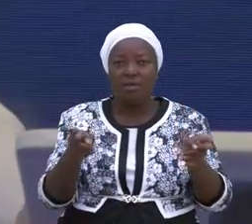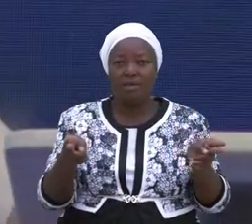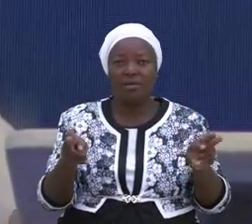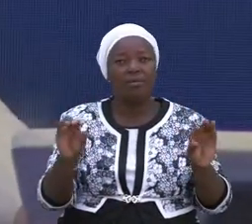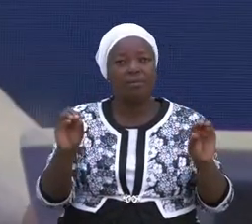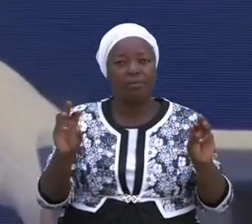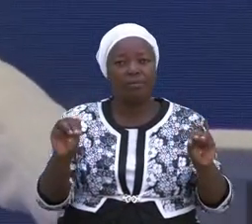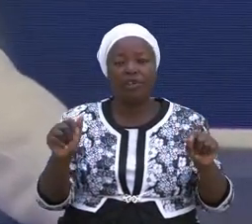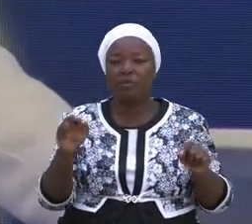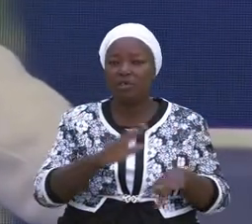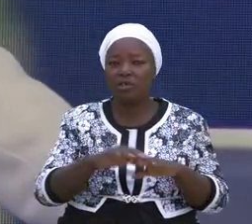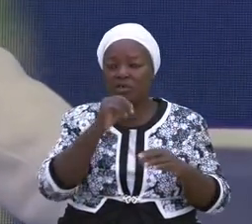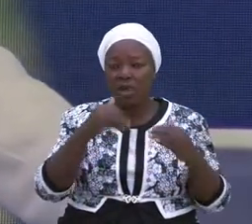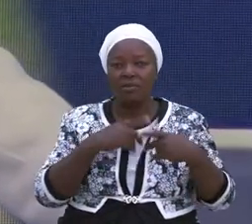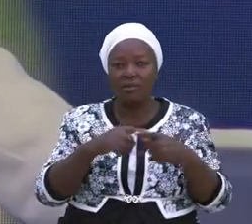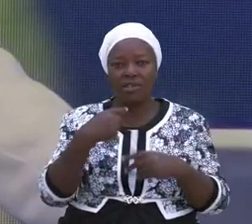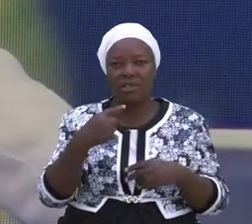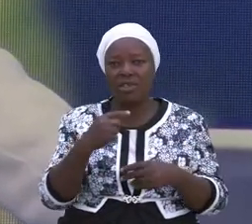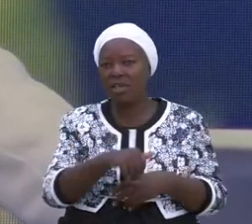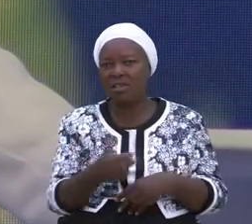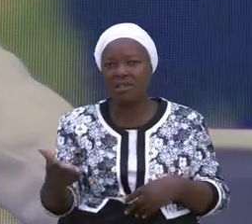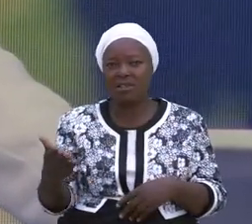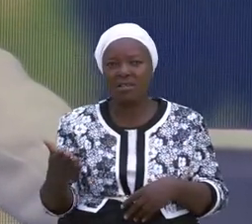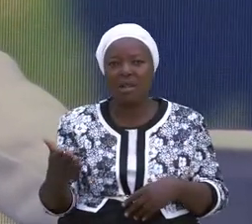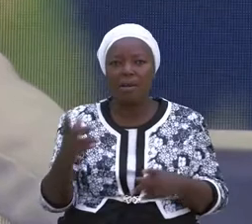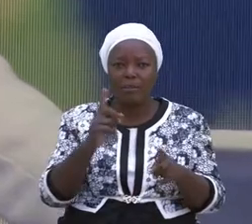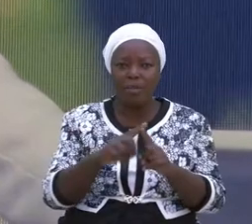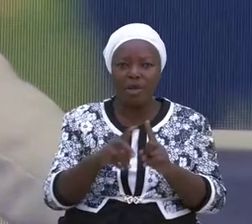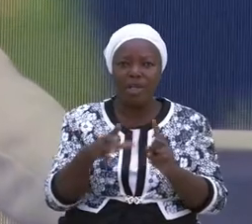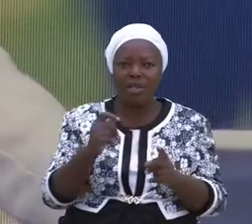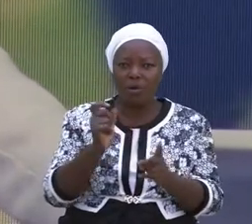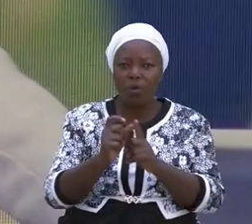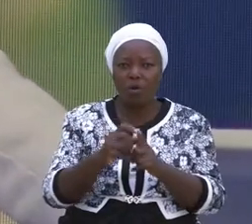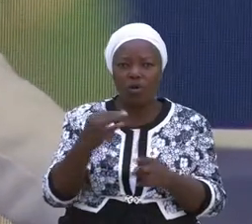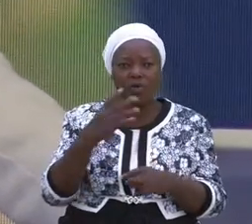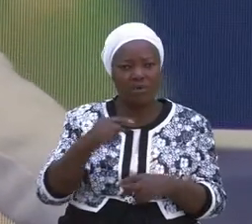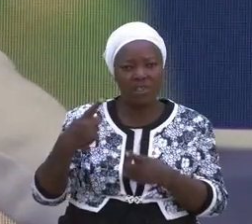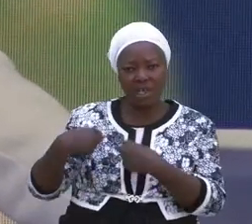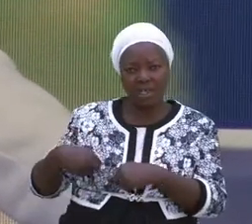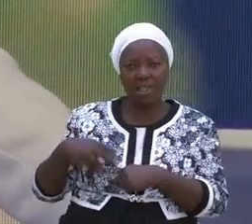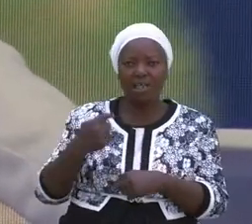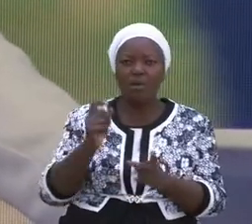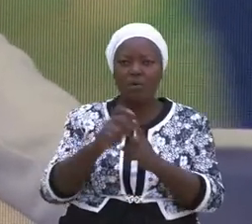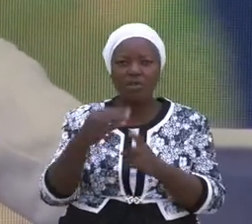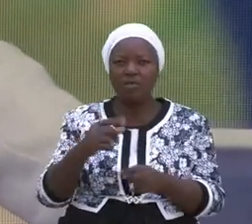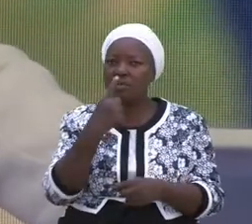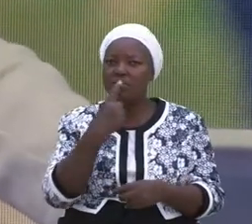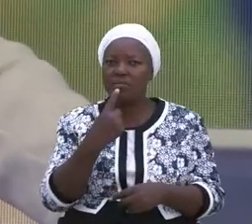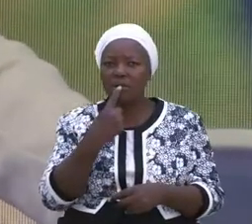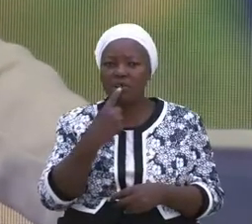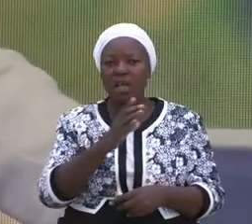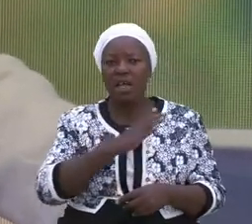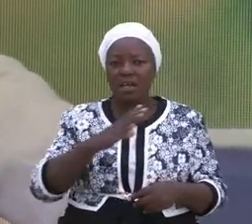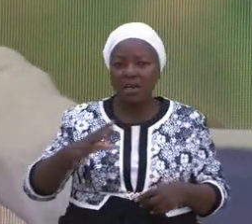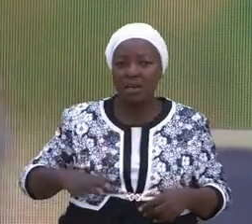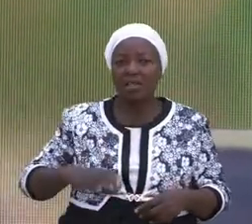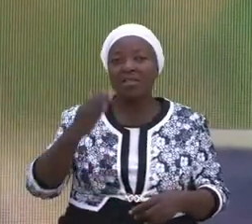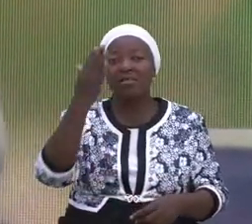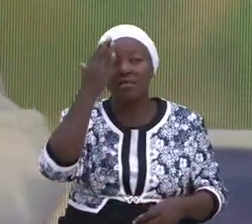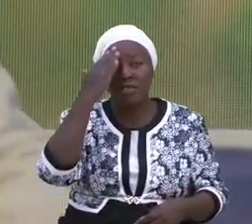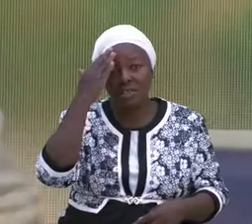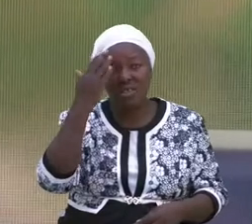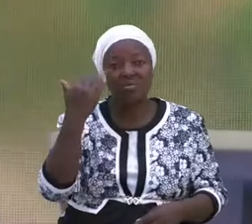anything. The thought of his heart, the words of his mouth, Christ knew already.